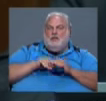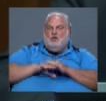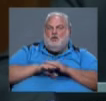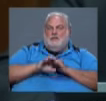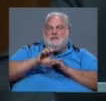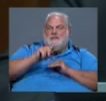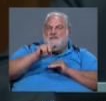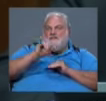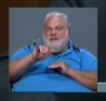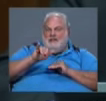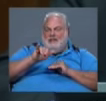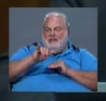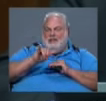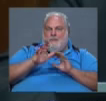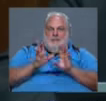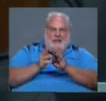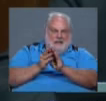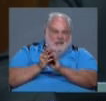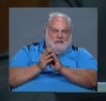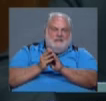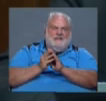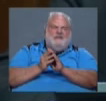council chambers